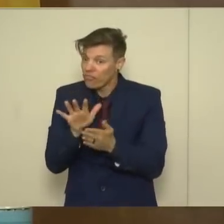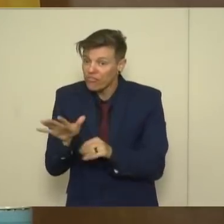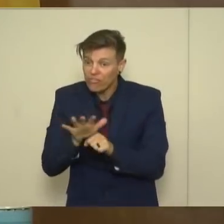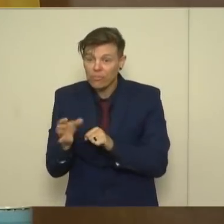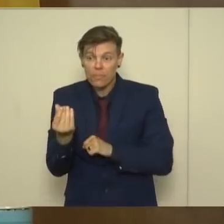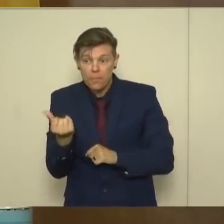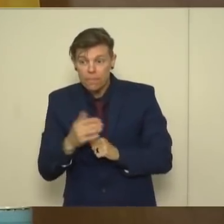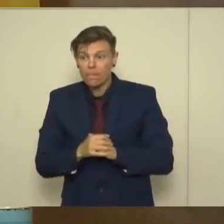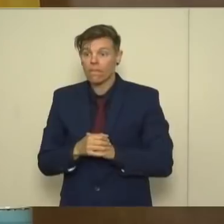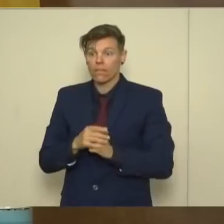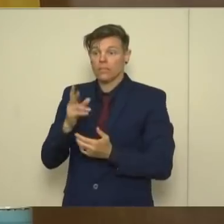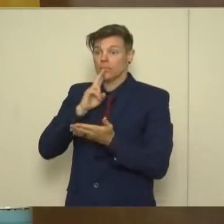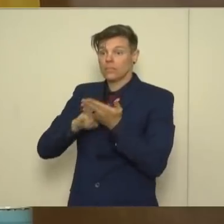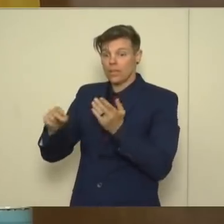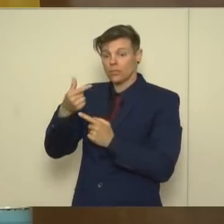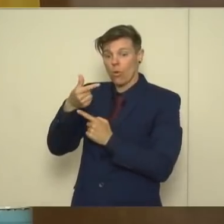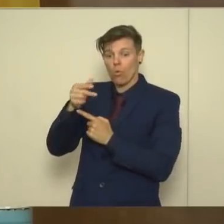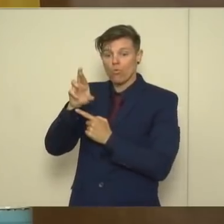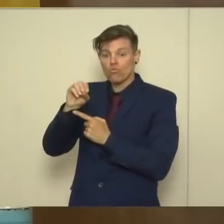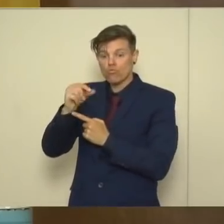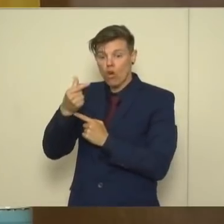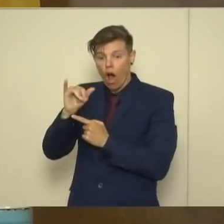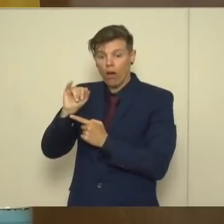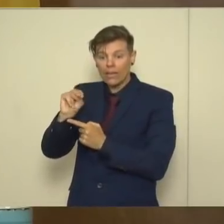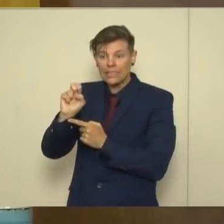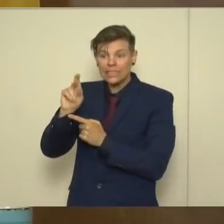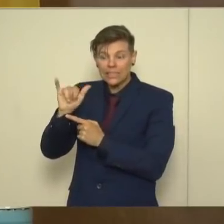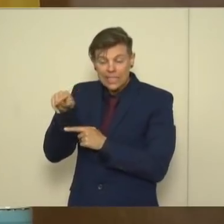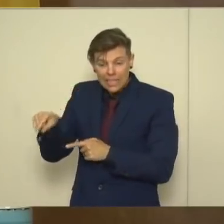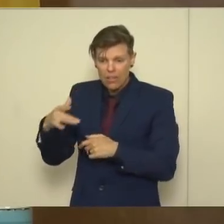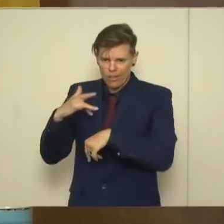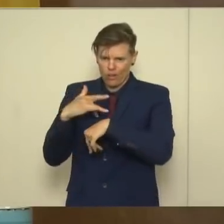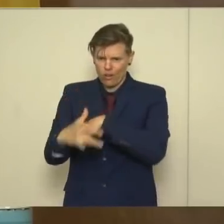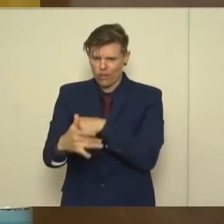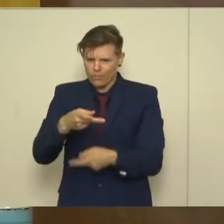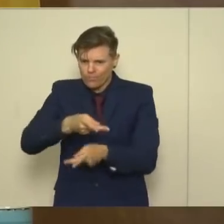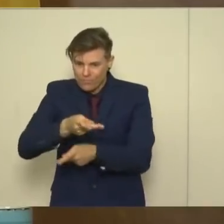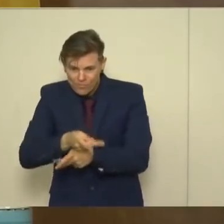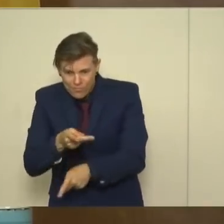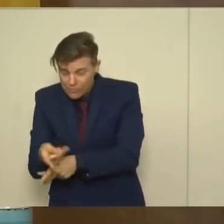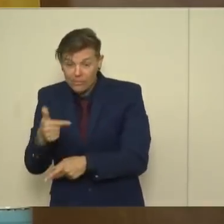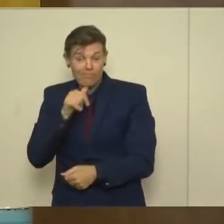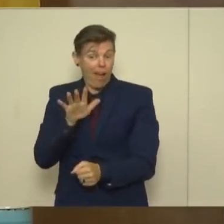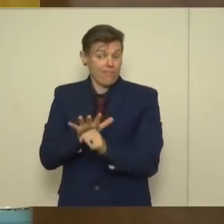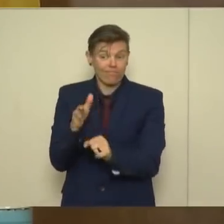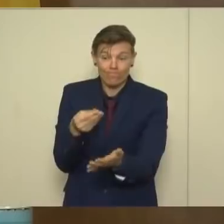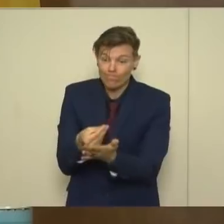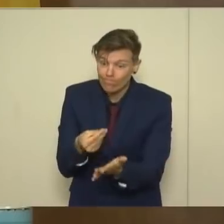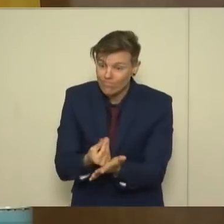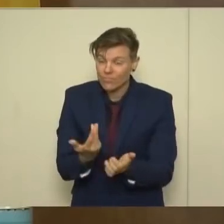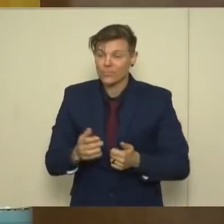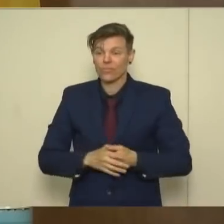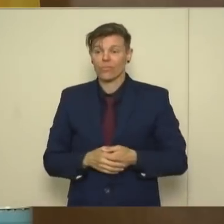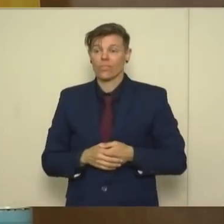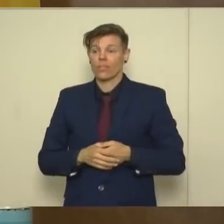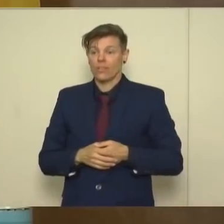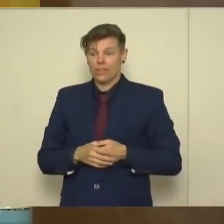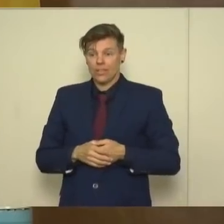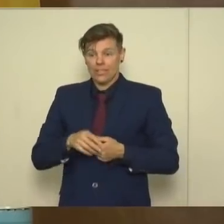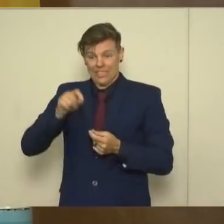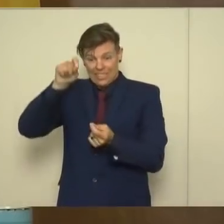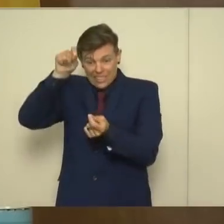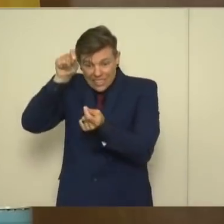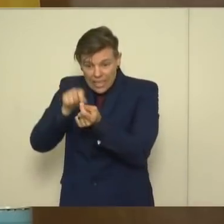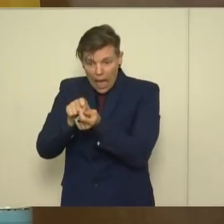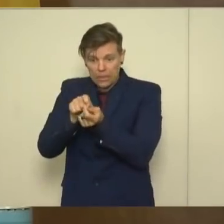still evaluating what those holes really are and what they'll look like. And it's just too premature to tell